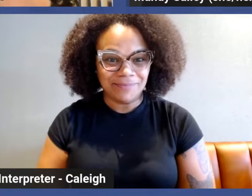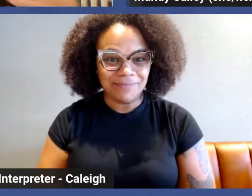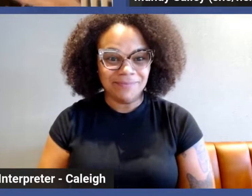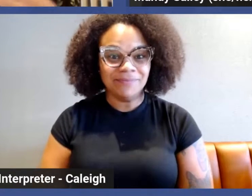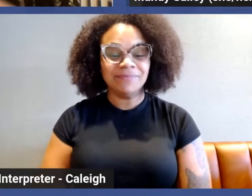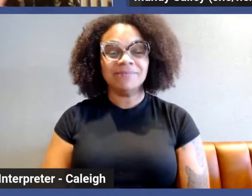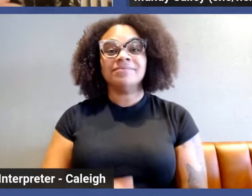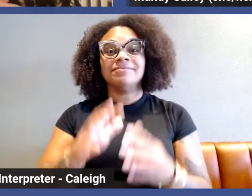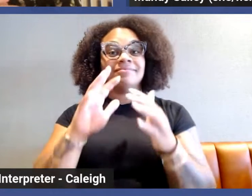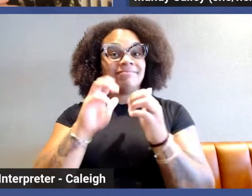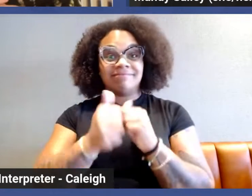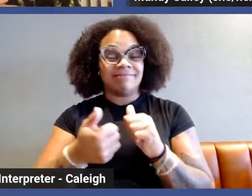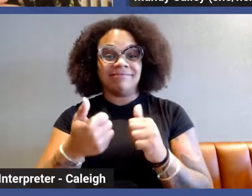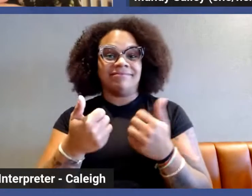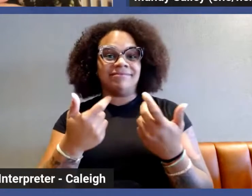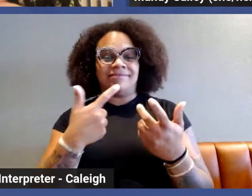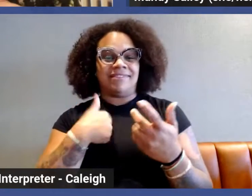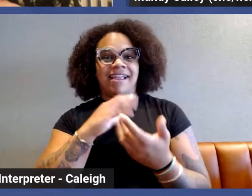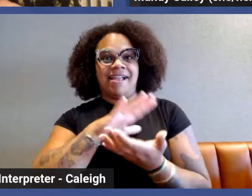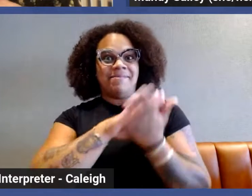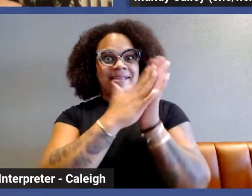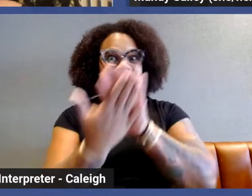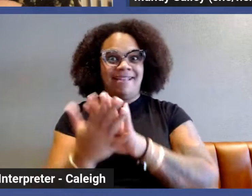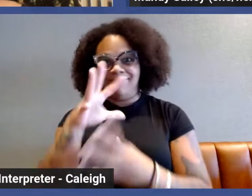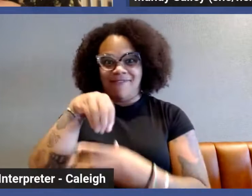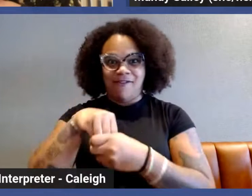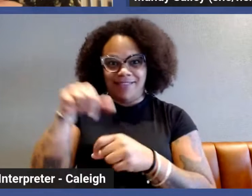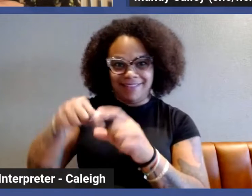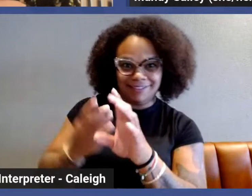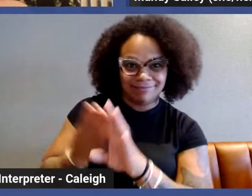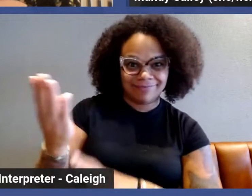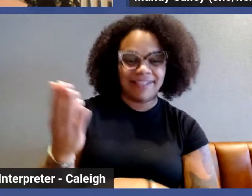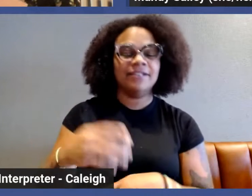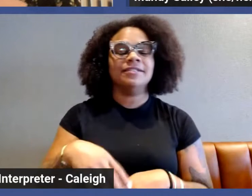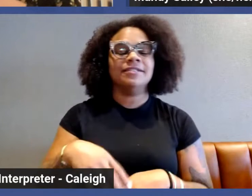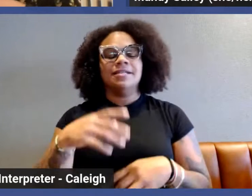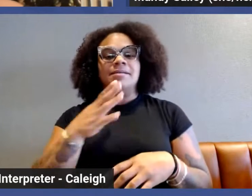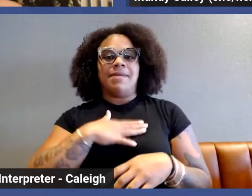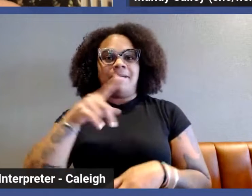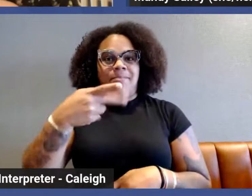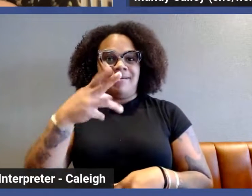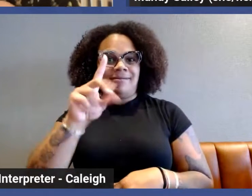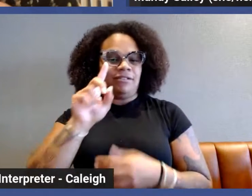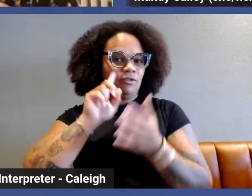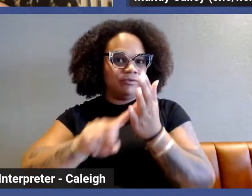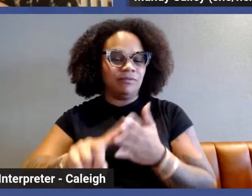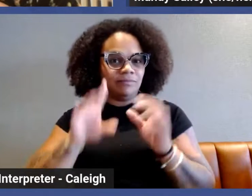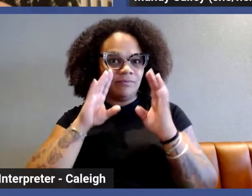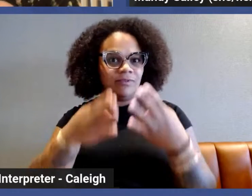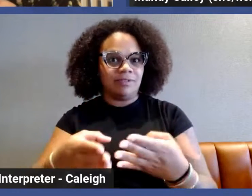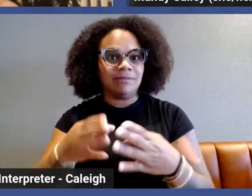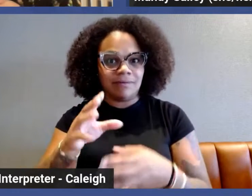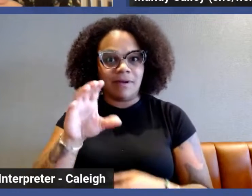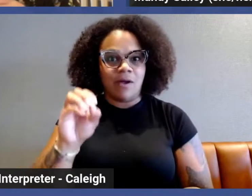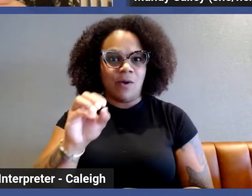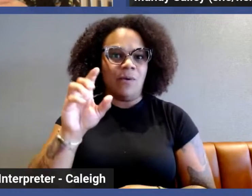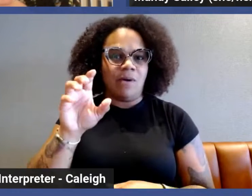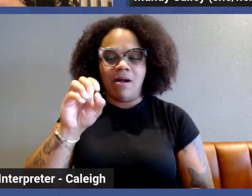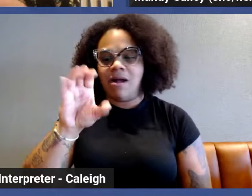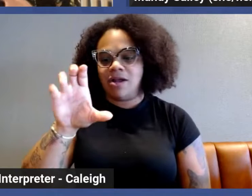here is in my Ph.D. research. I really focused on occupational health, actually, in porn production.